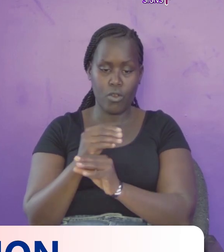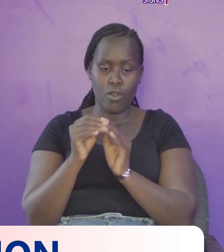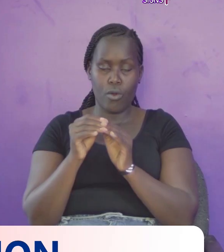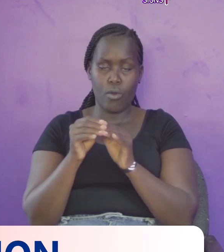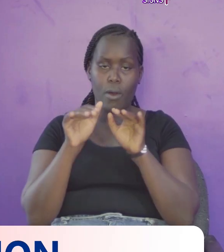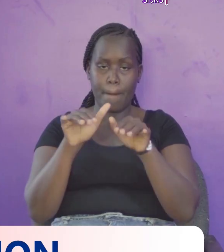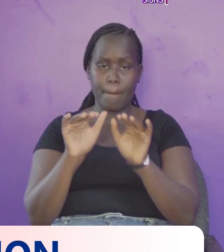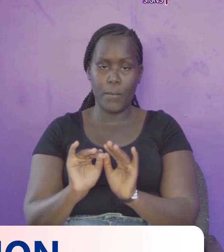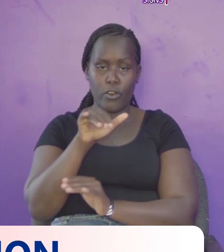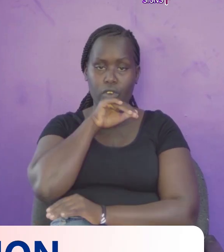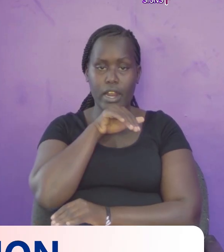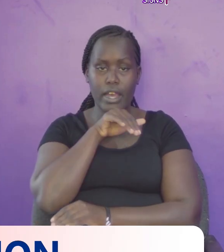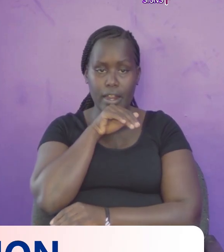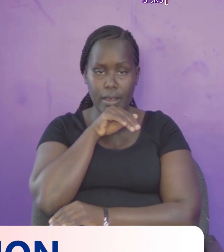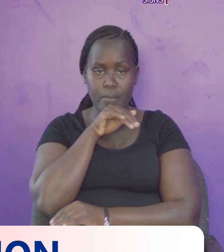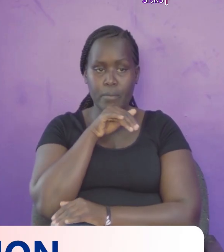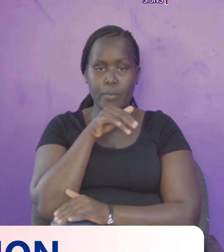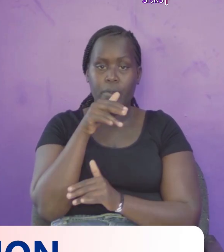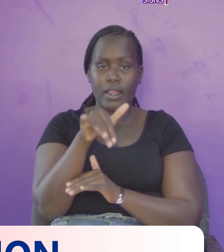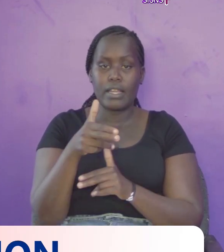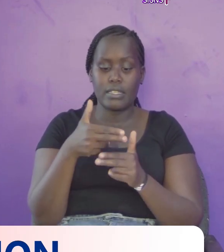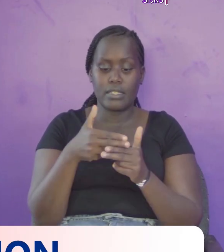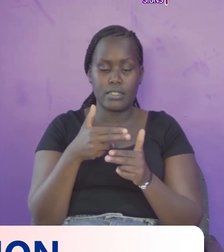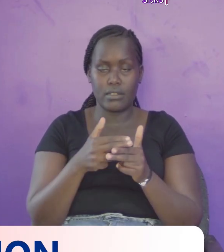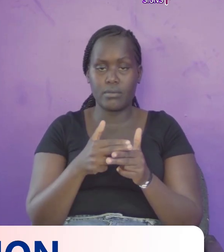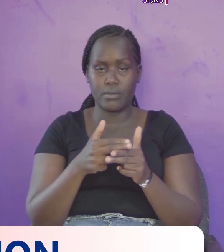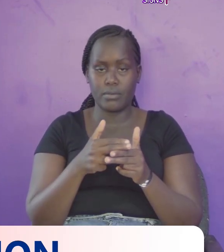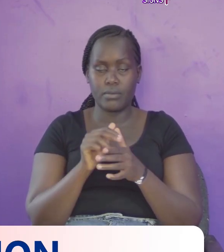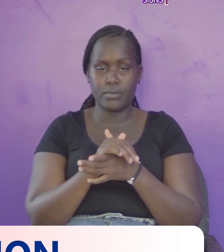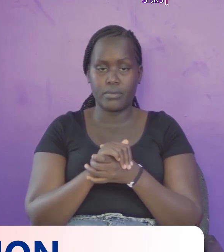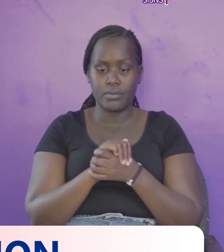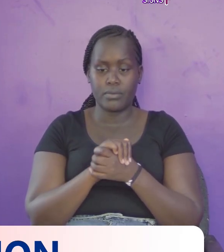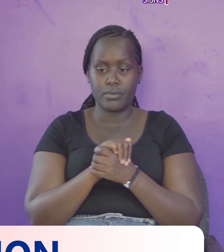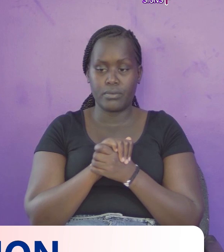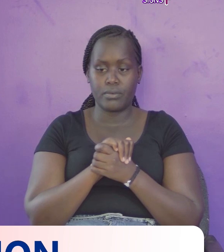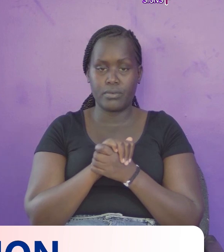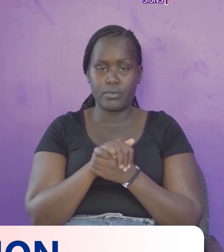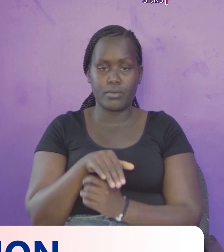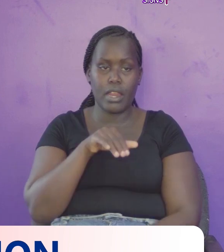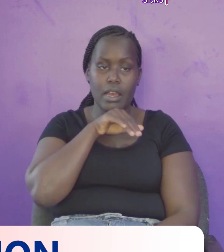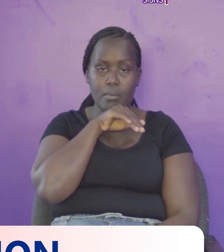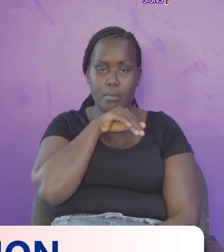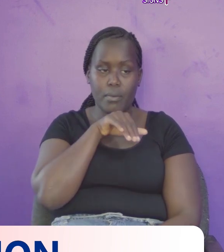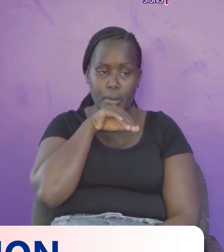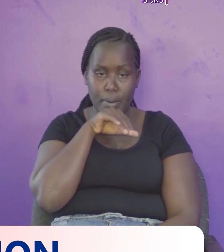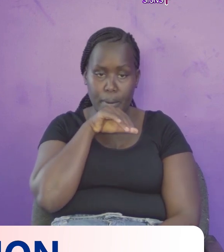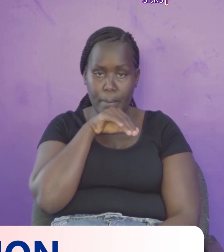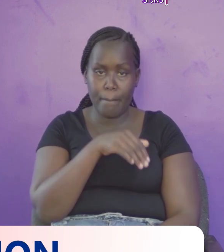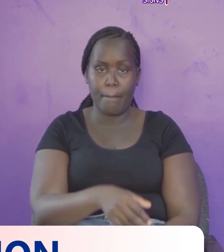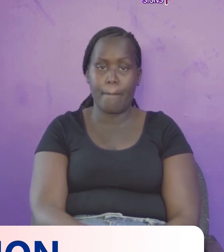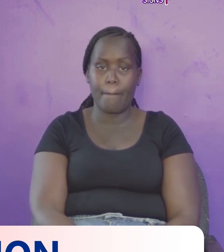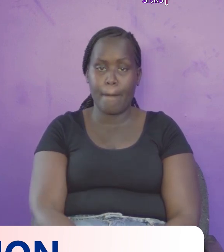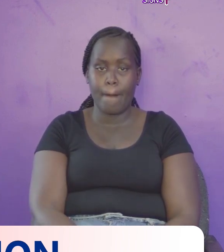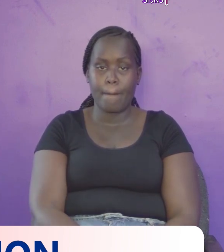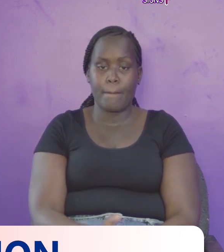Raila Amolo Odinga. That name rings a bell? Just say Baba. Baba. Yes. Oh my,